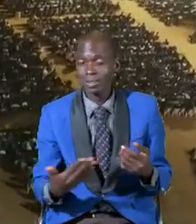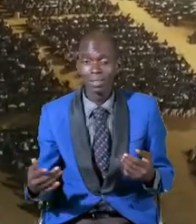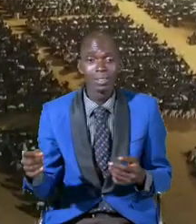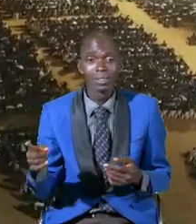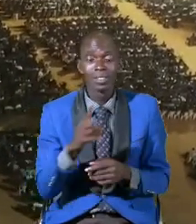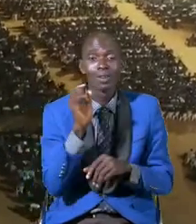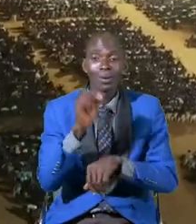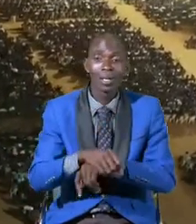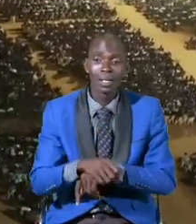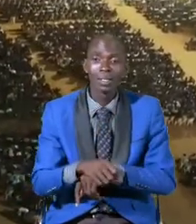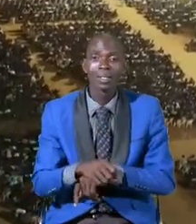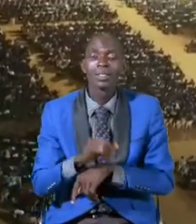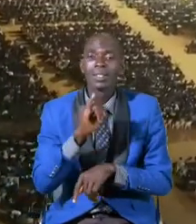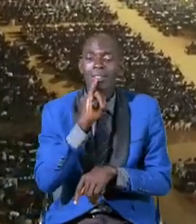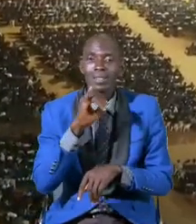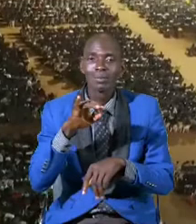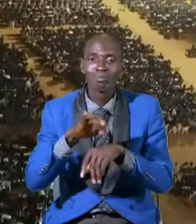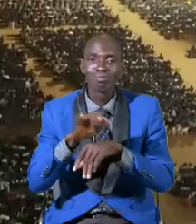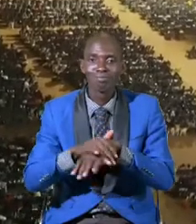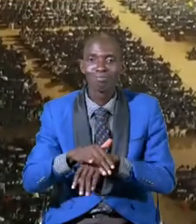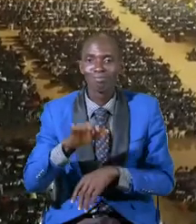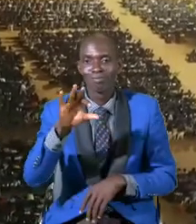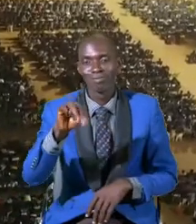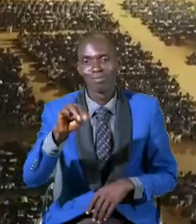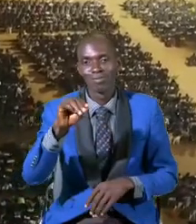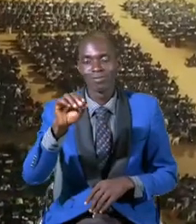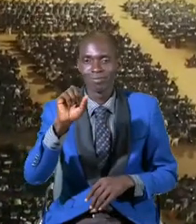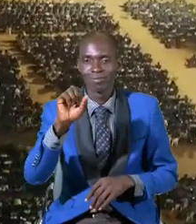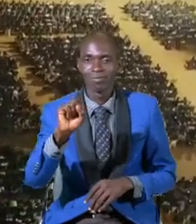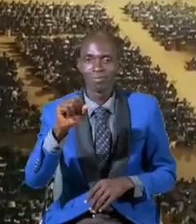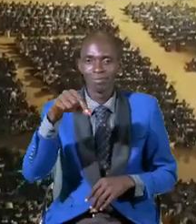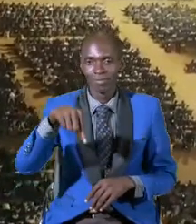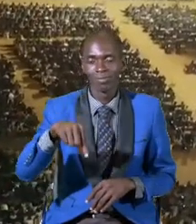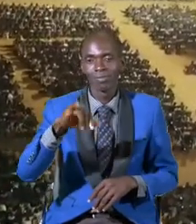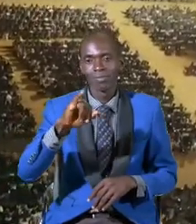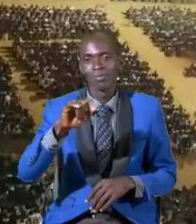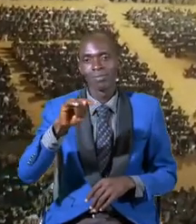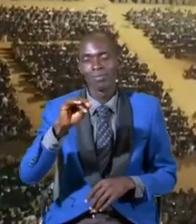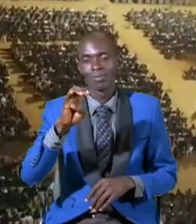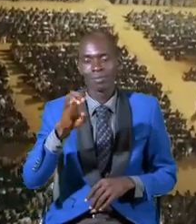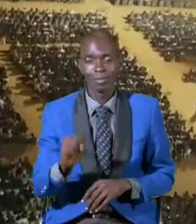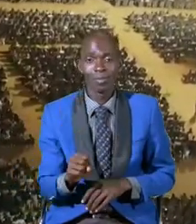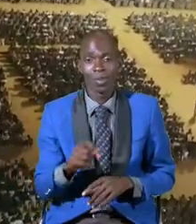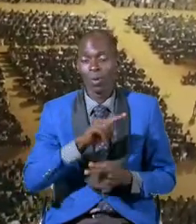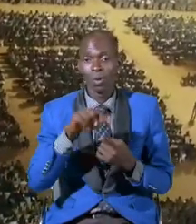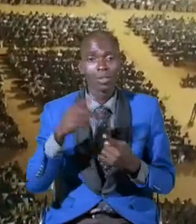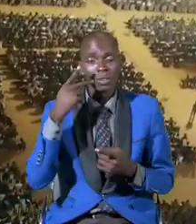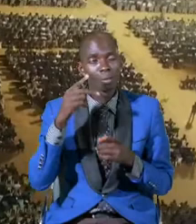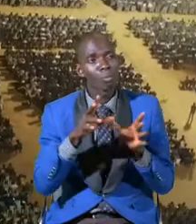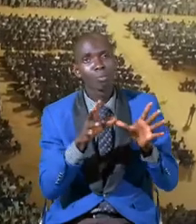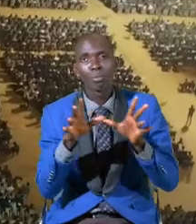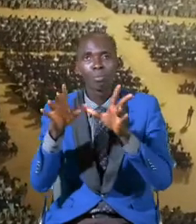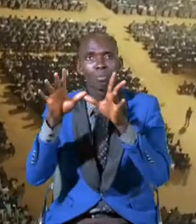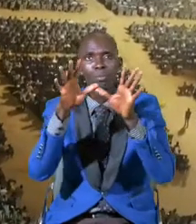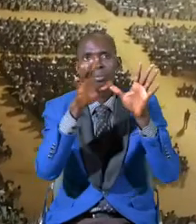they conquered mosquitoes. If they're reading and then a mosquito flies by, they throw the